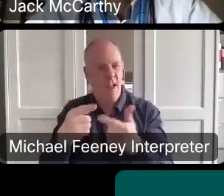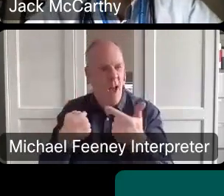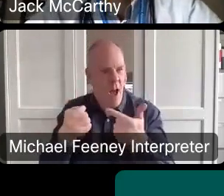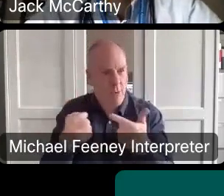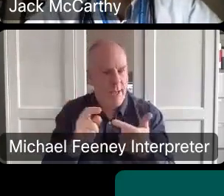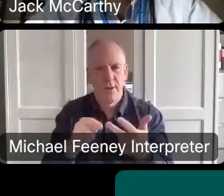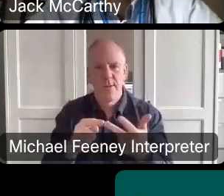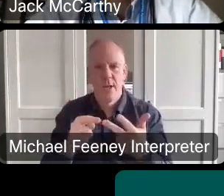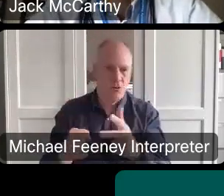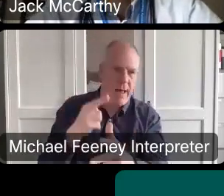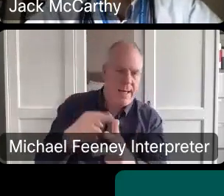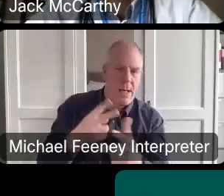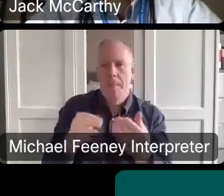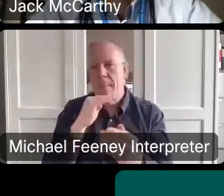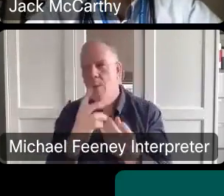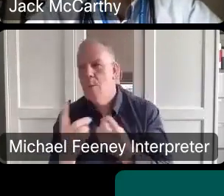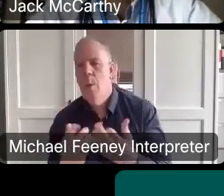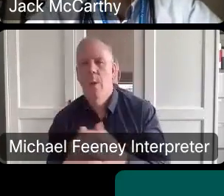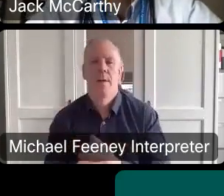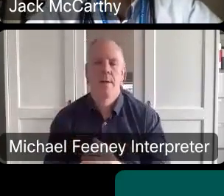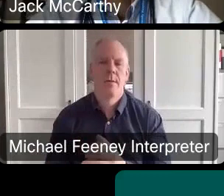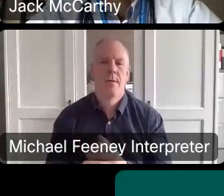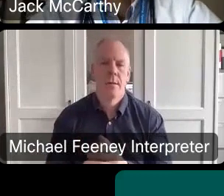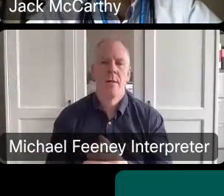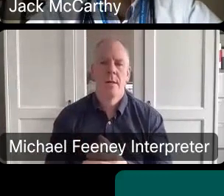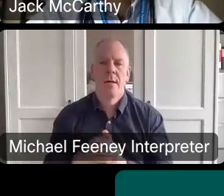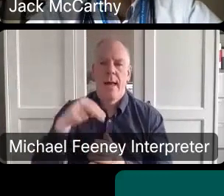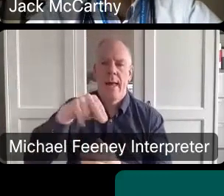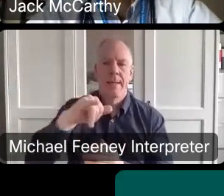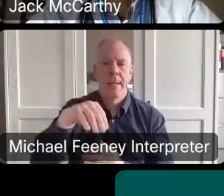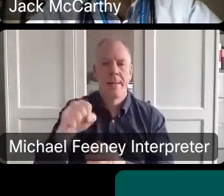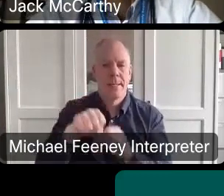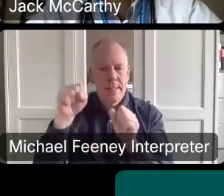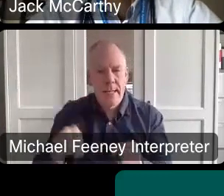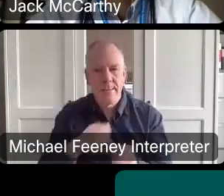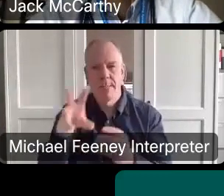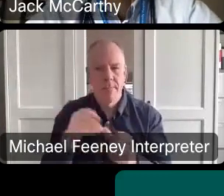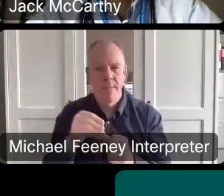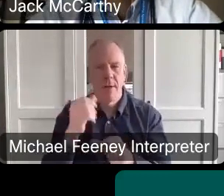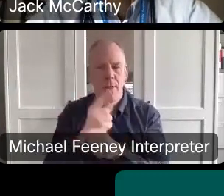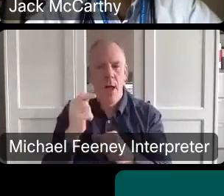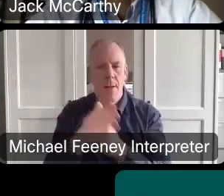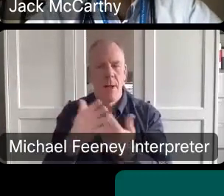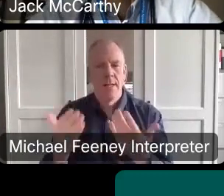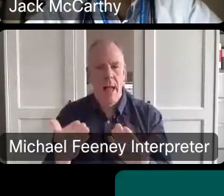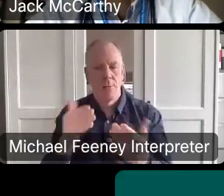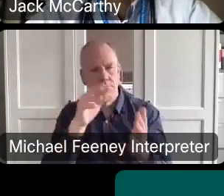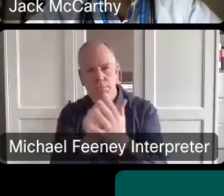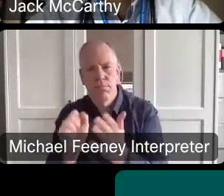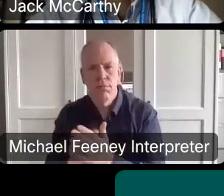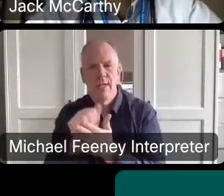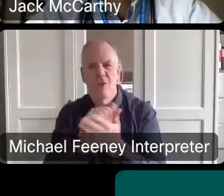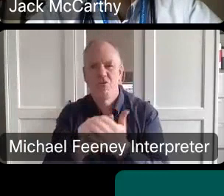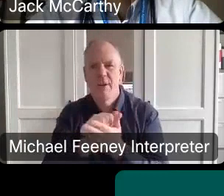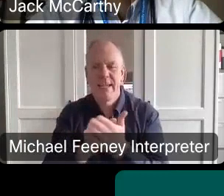of readiness, what that means, the NIM system kind of specific around the screening. I know colleagues from screening aren't